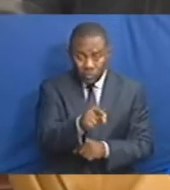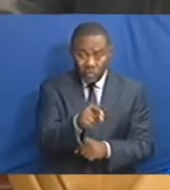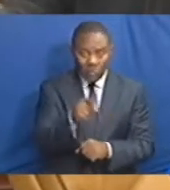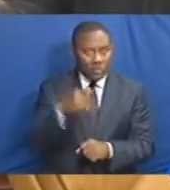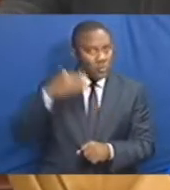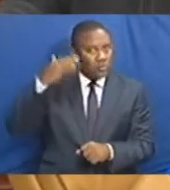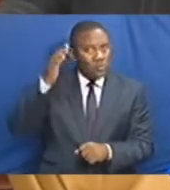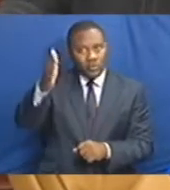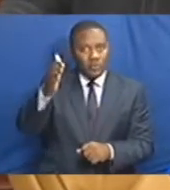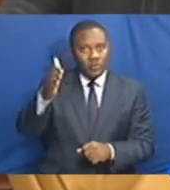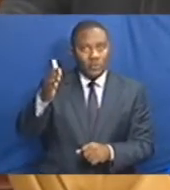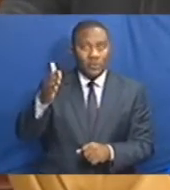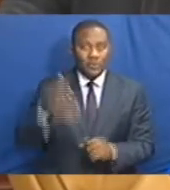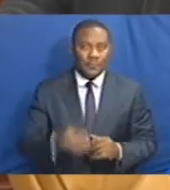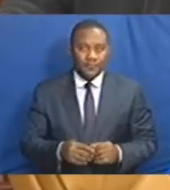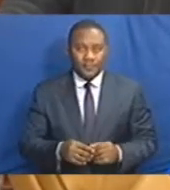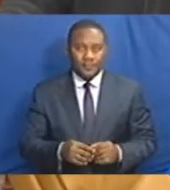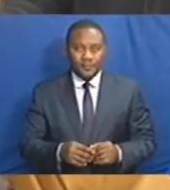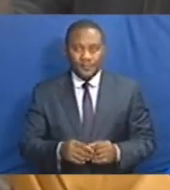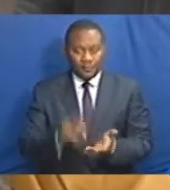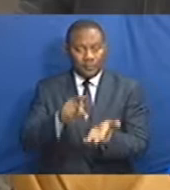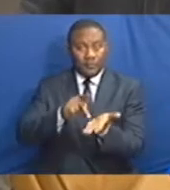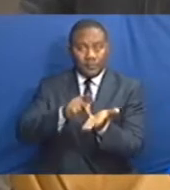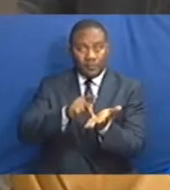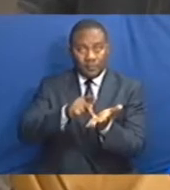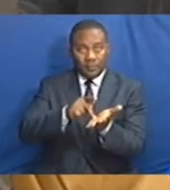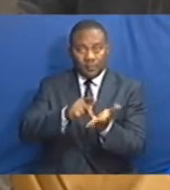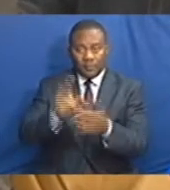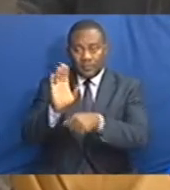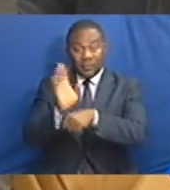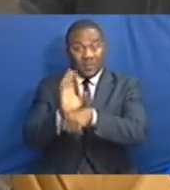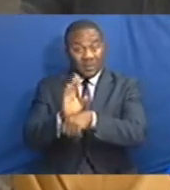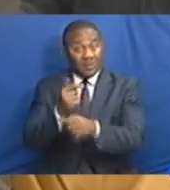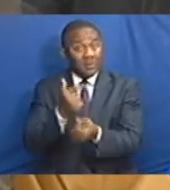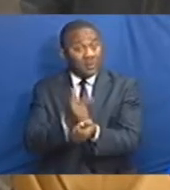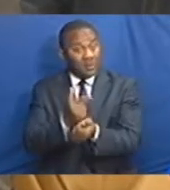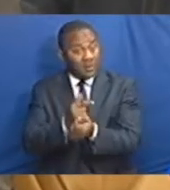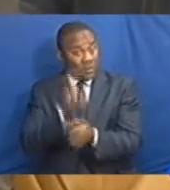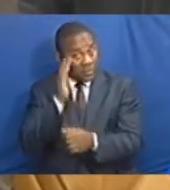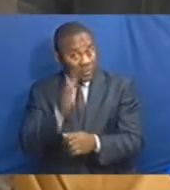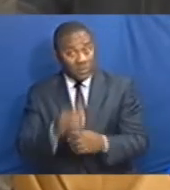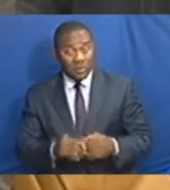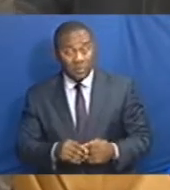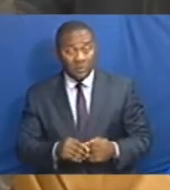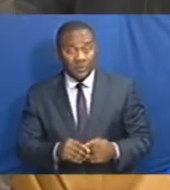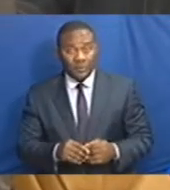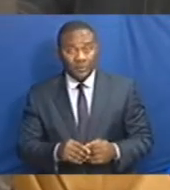we've actually set up, pharmaceutical business in Ghana is going to